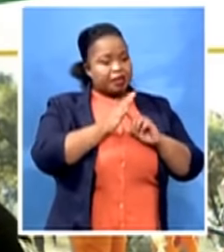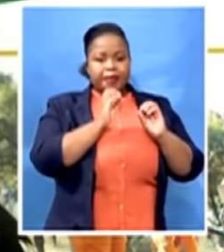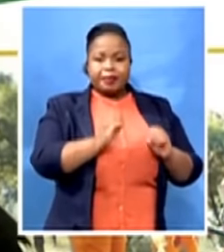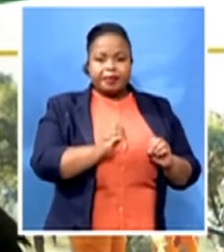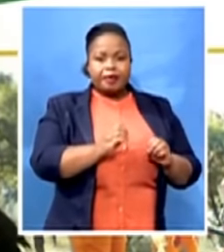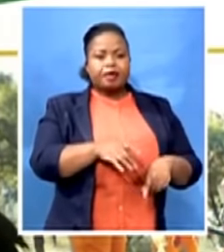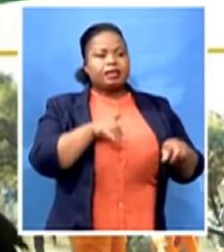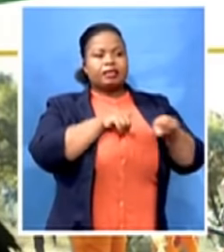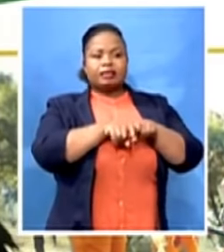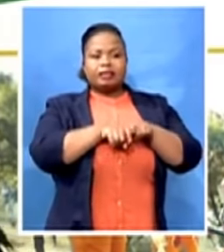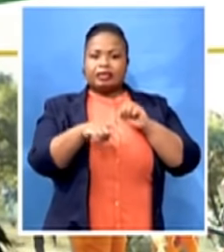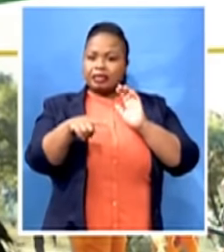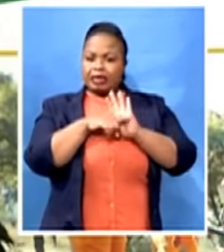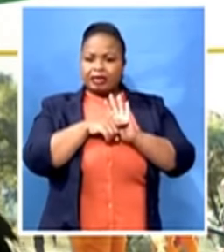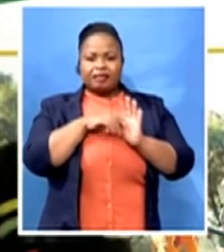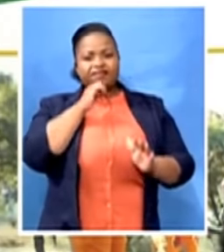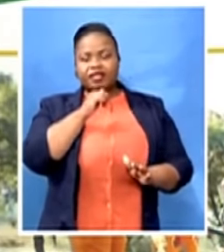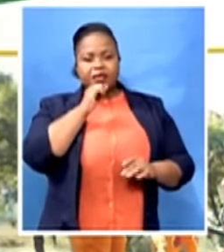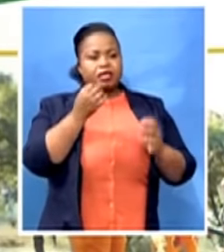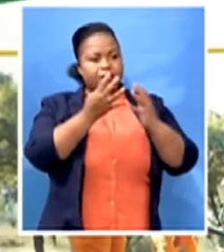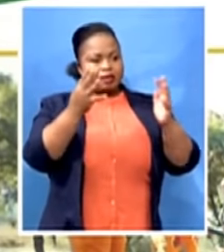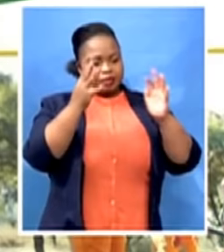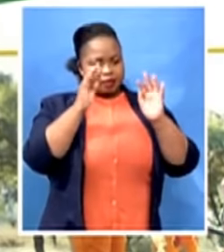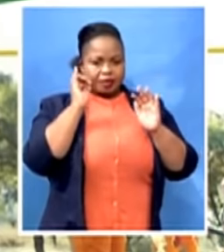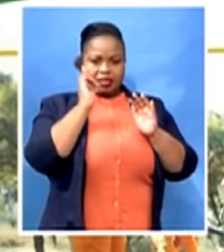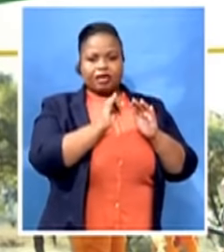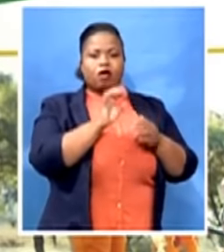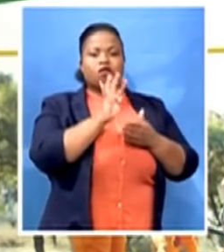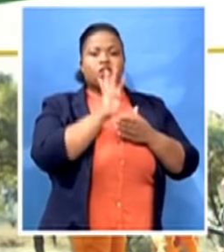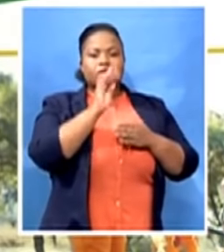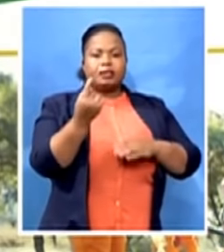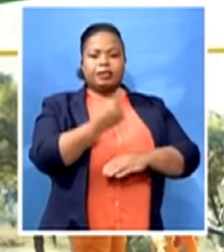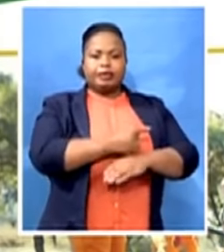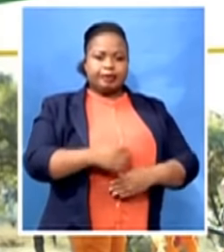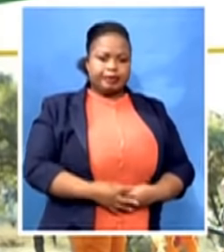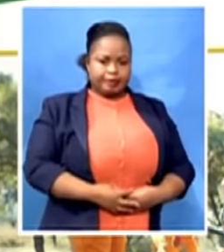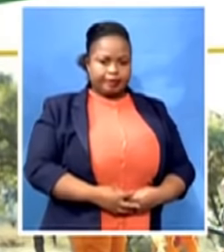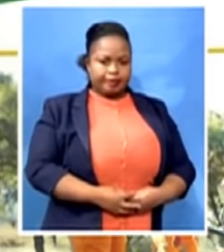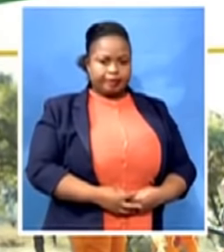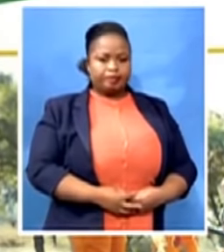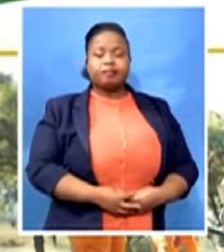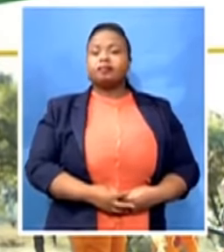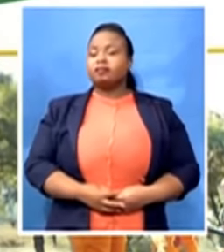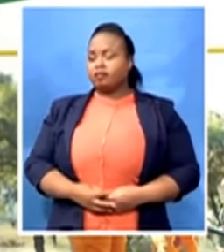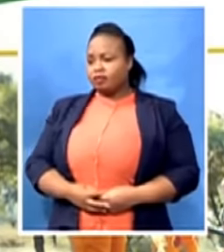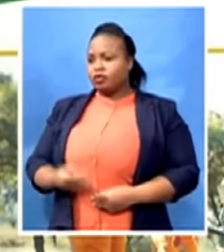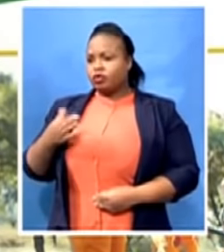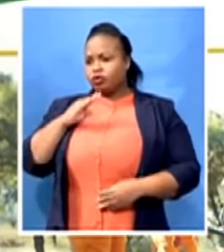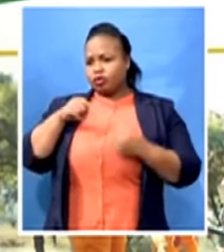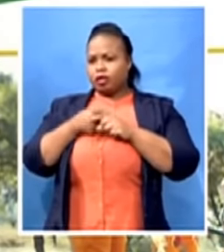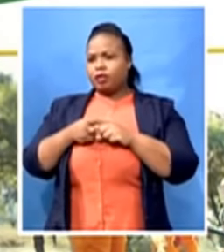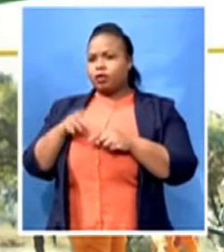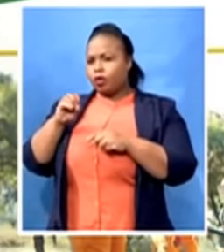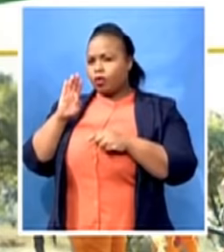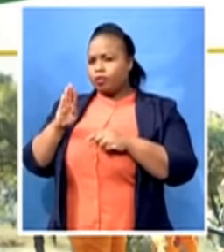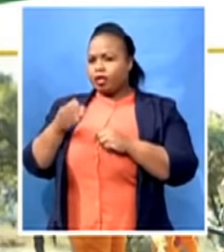them for the period of 14 days. We talk about Bloemfontein as the epicenter of the Free State. Are we still having more